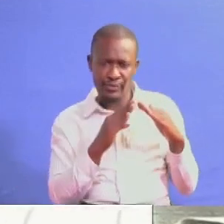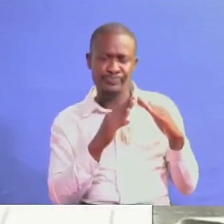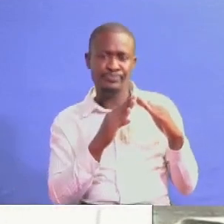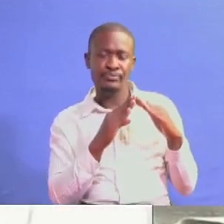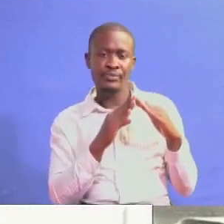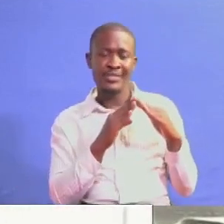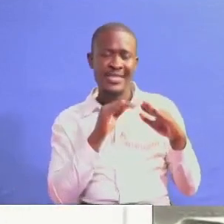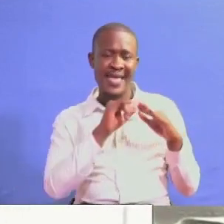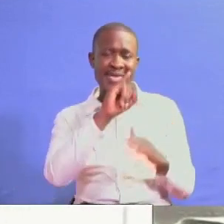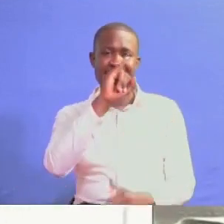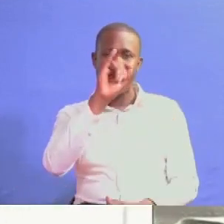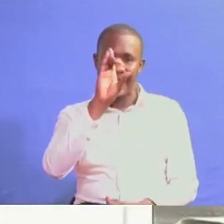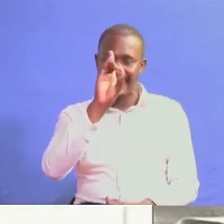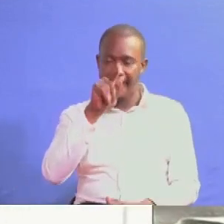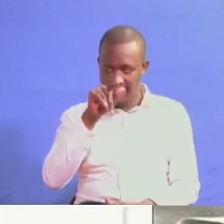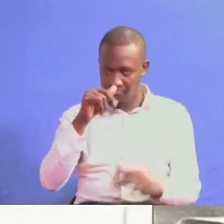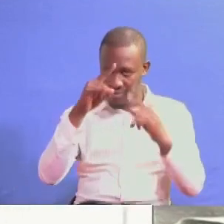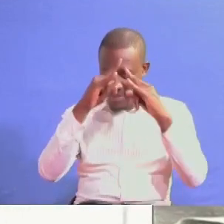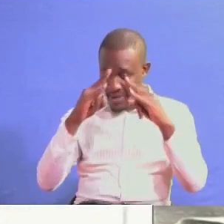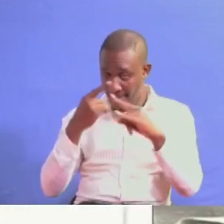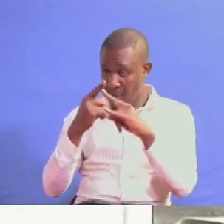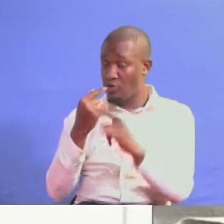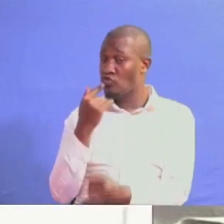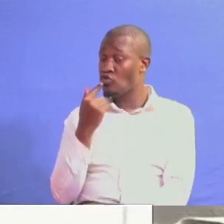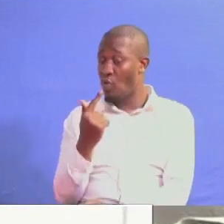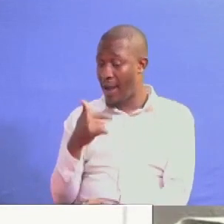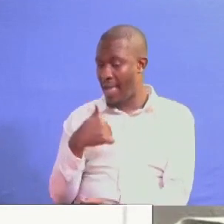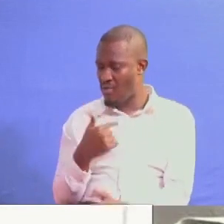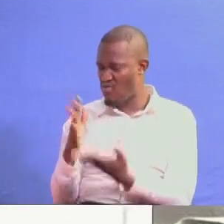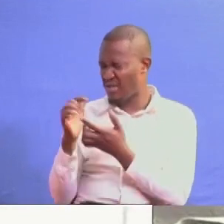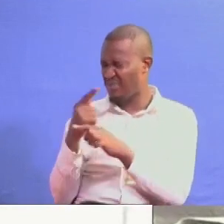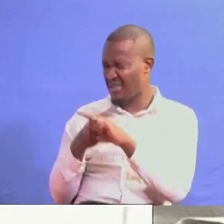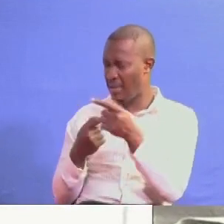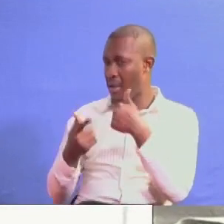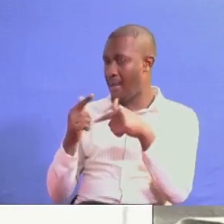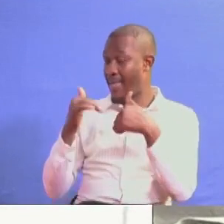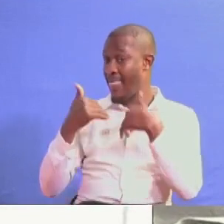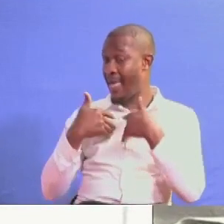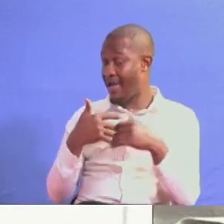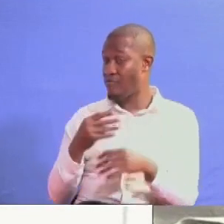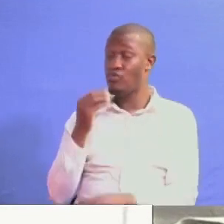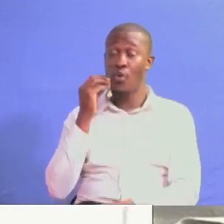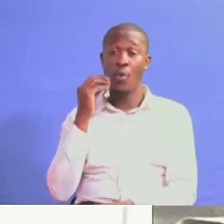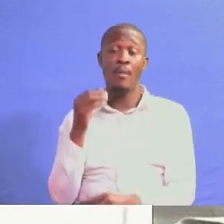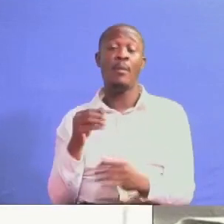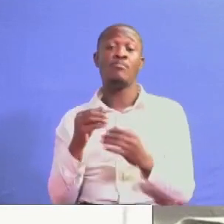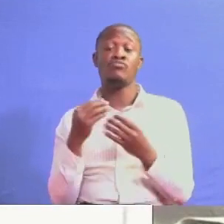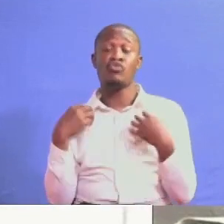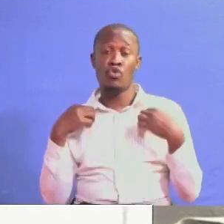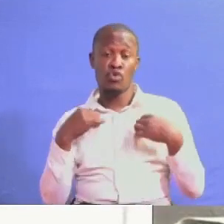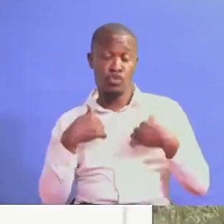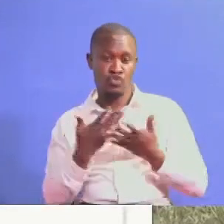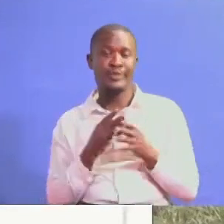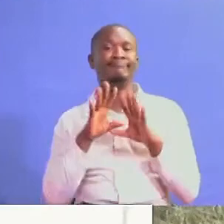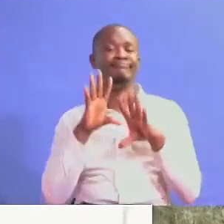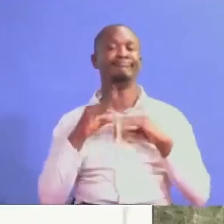are in the IDP camps. So we expect when they come back, they come with the home clothes, of which it was